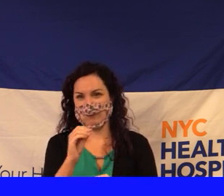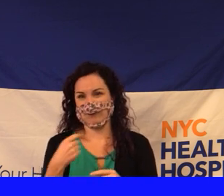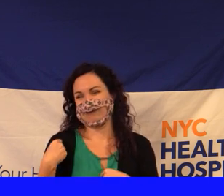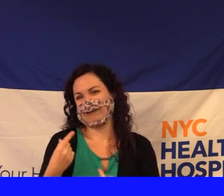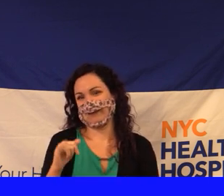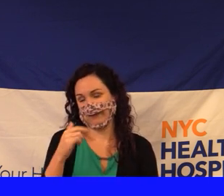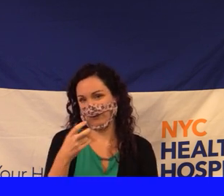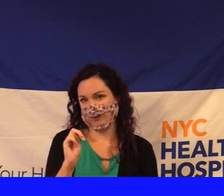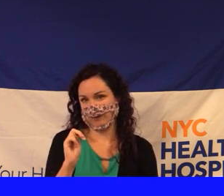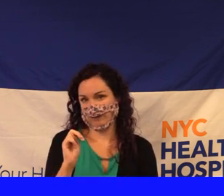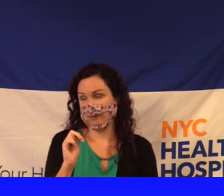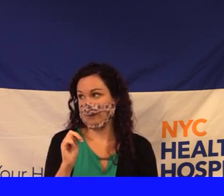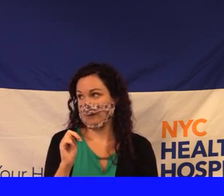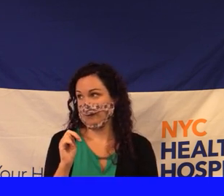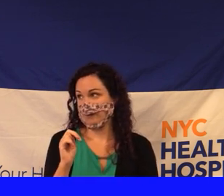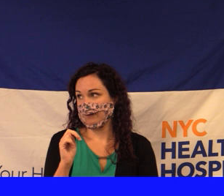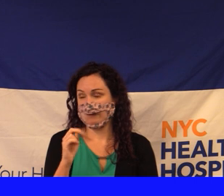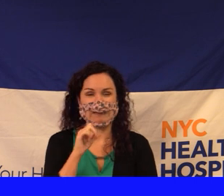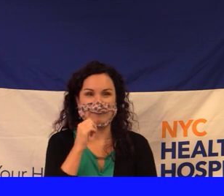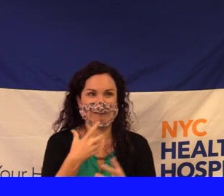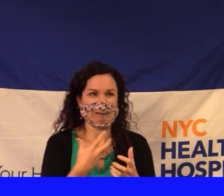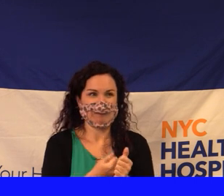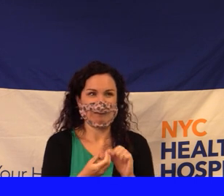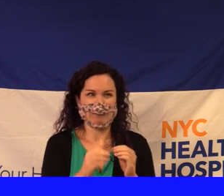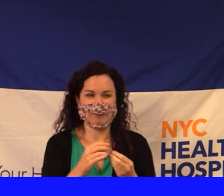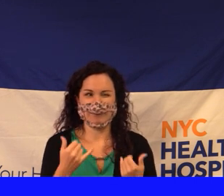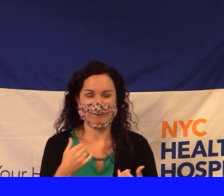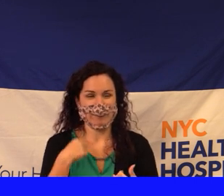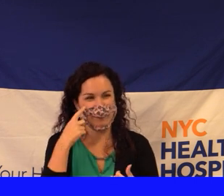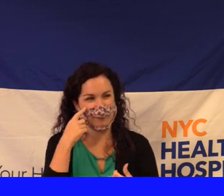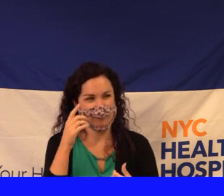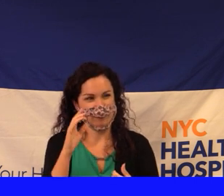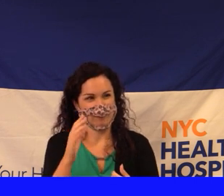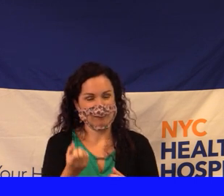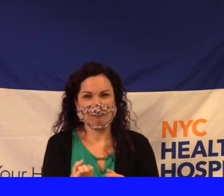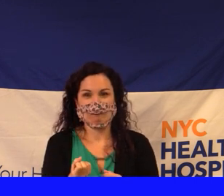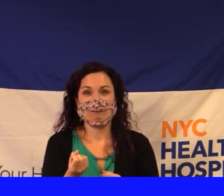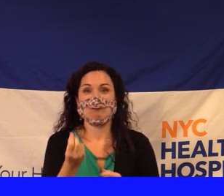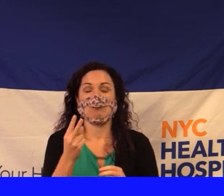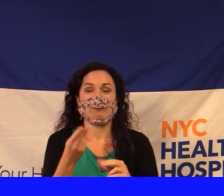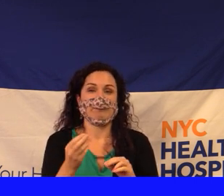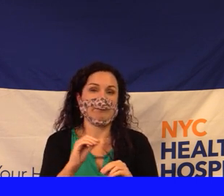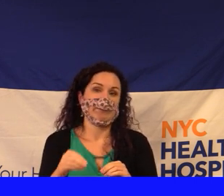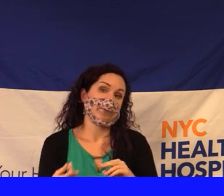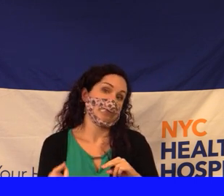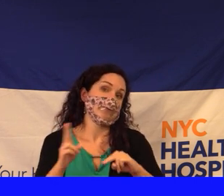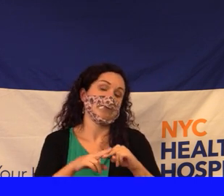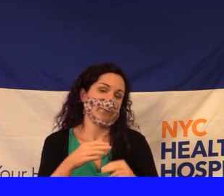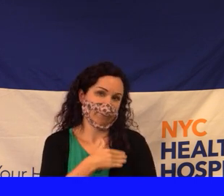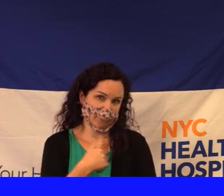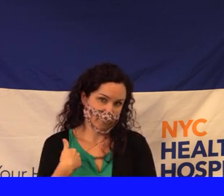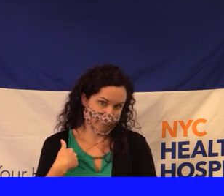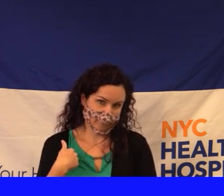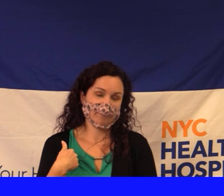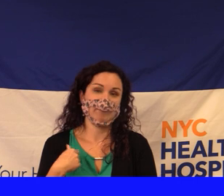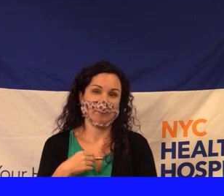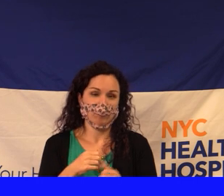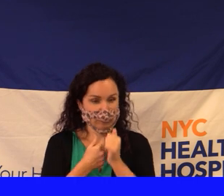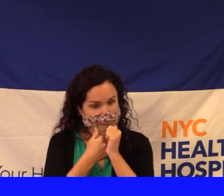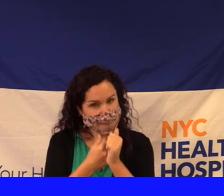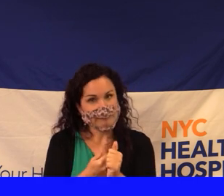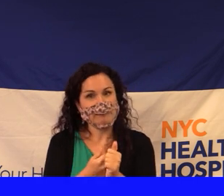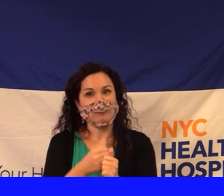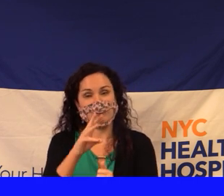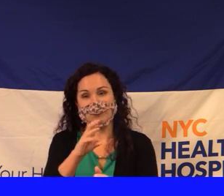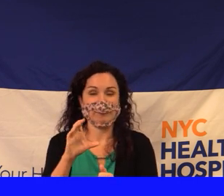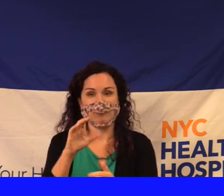January. Actually, I have an updated number now. Now it's about 12% increase in membership, and we're on track to get to